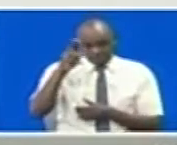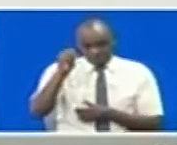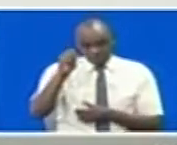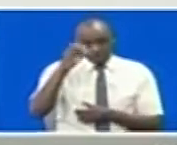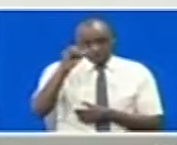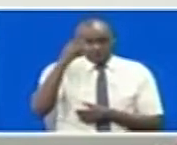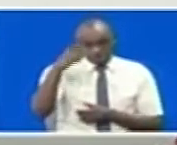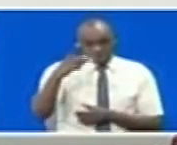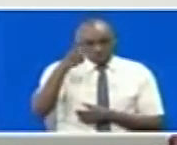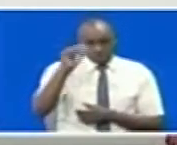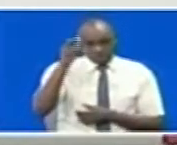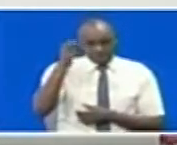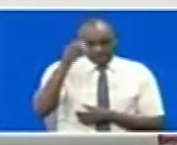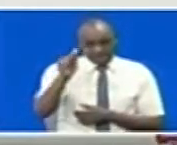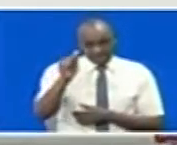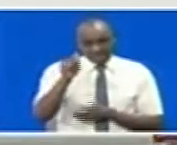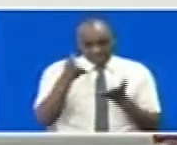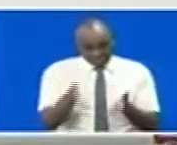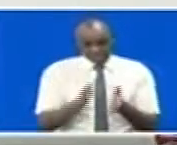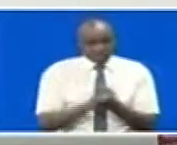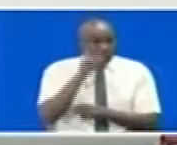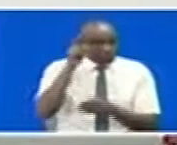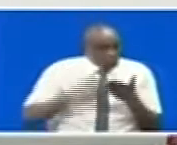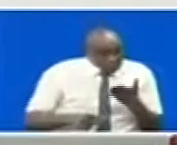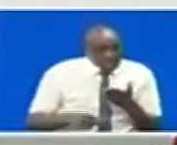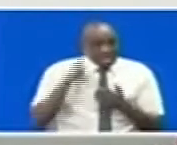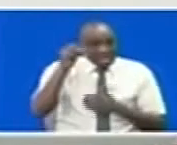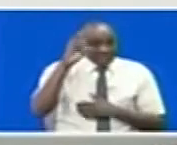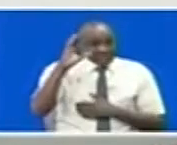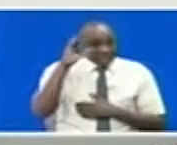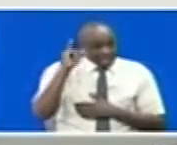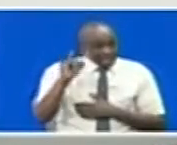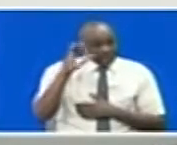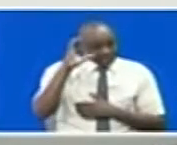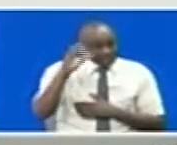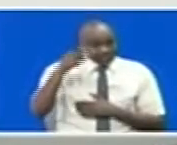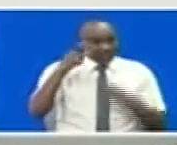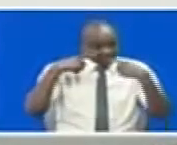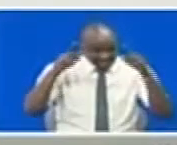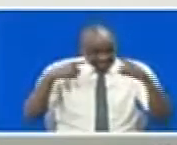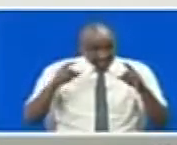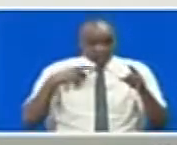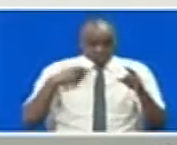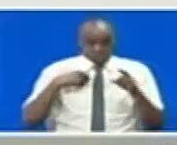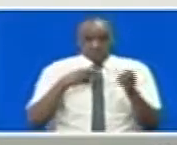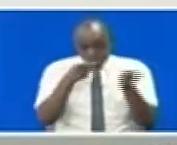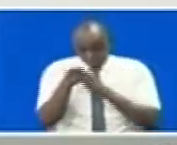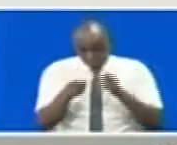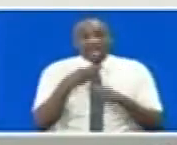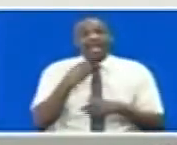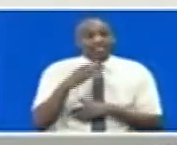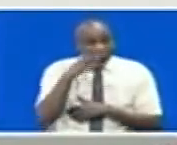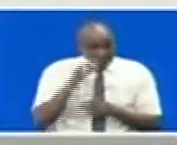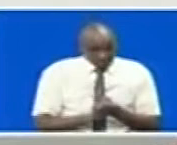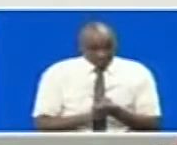use is Checkpoint. Has the NCIC succeeded in curbing cases of hate speech? An important time in the country, a lot of political rhetoric. Who